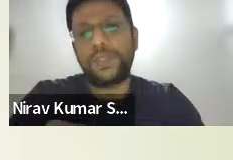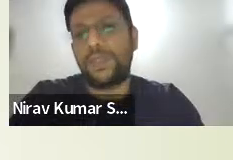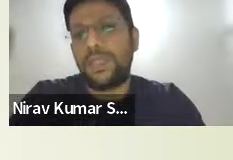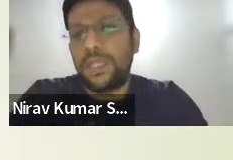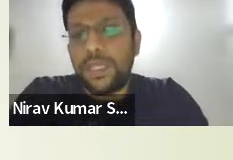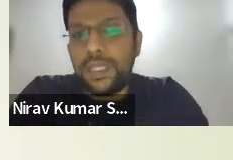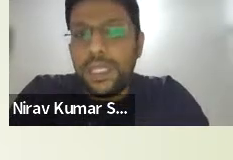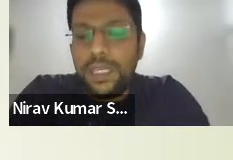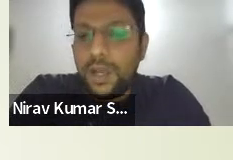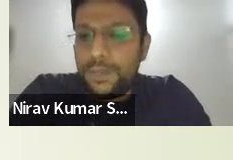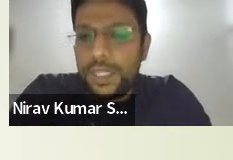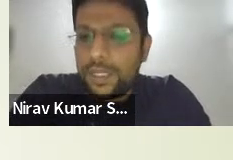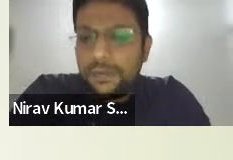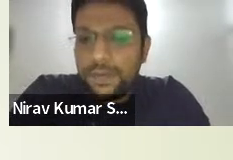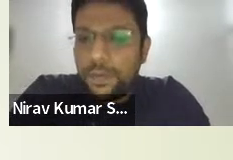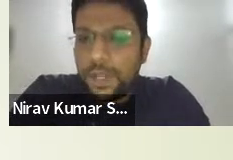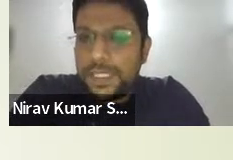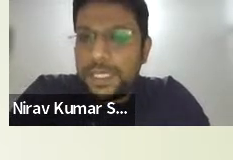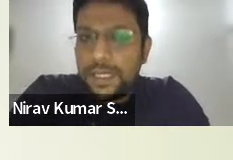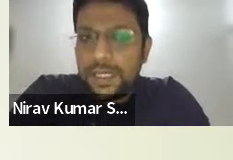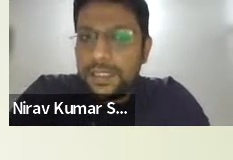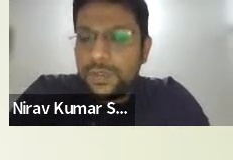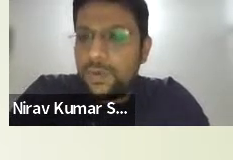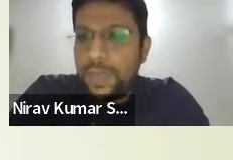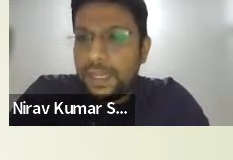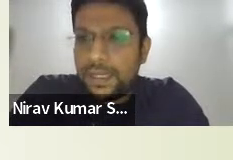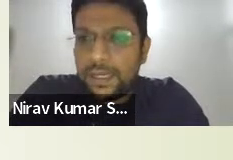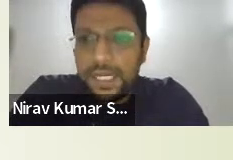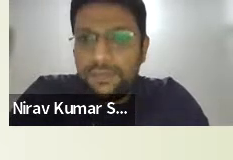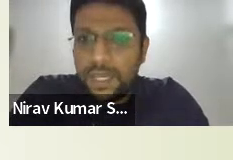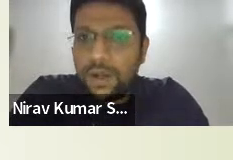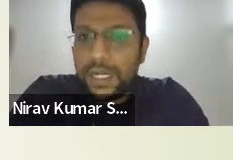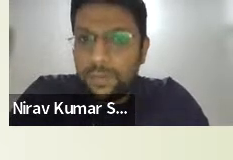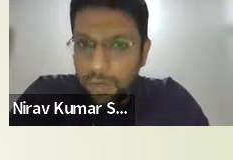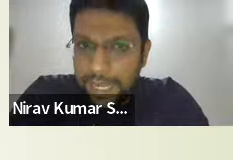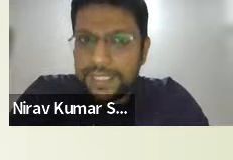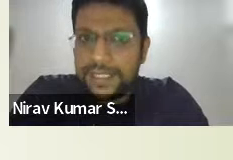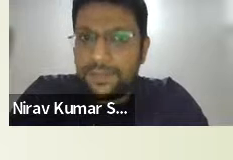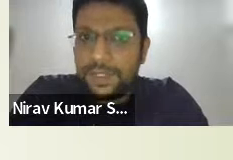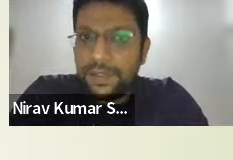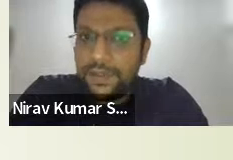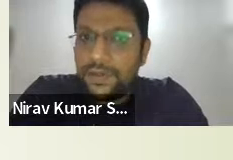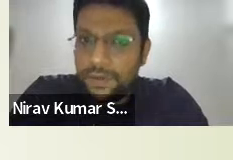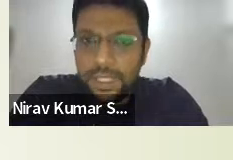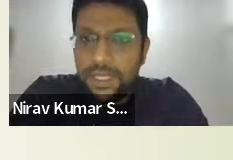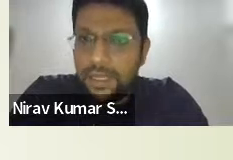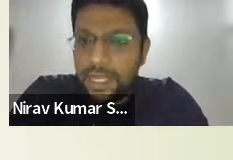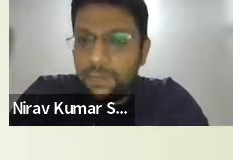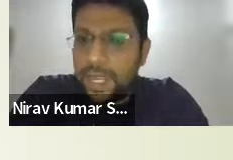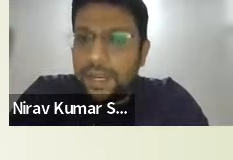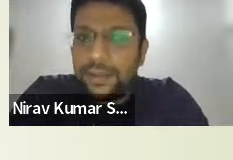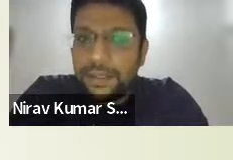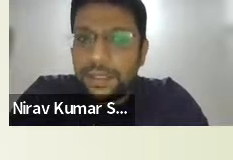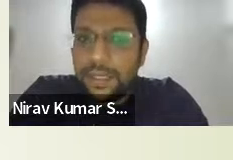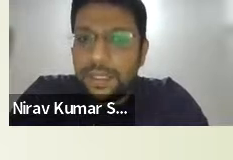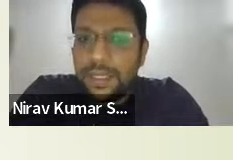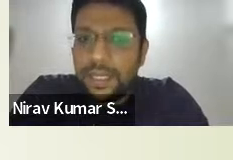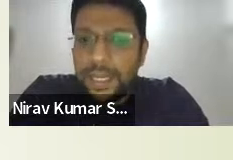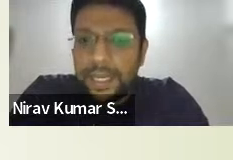Now, the objective of the policy is to make TV content more accessible for the hearing